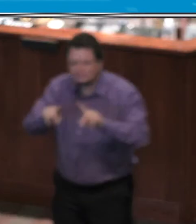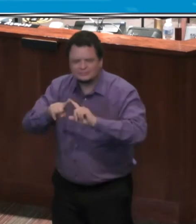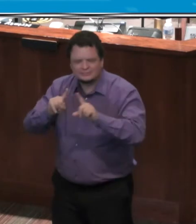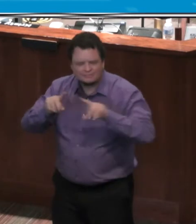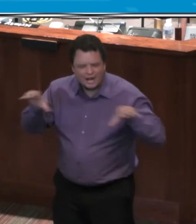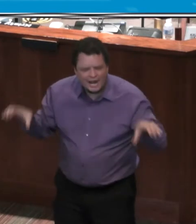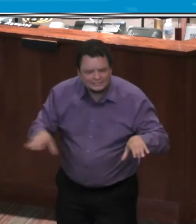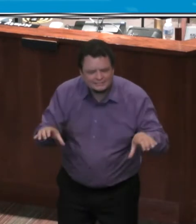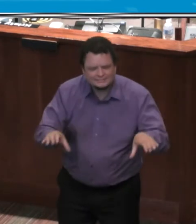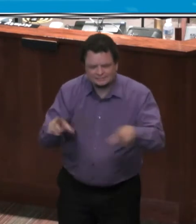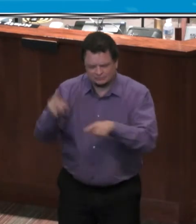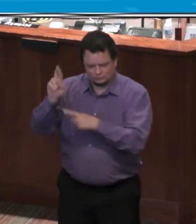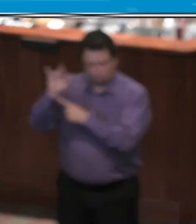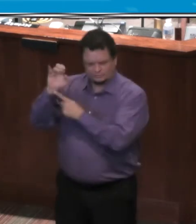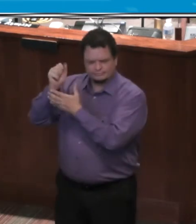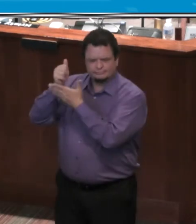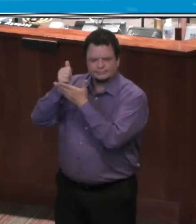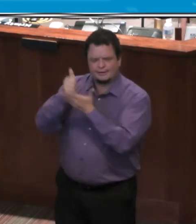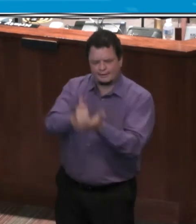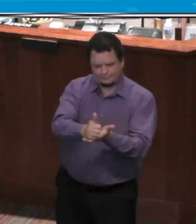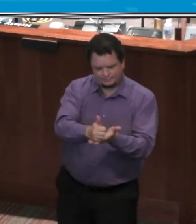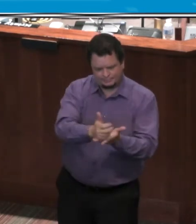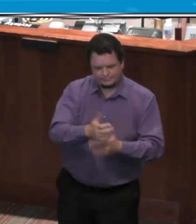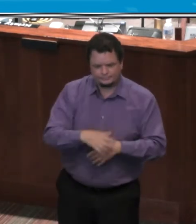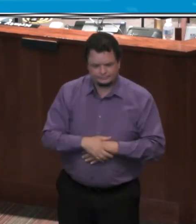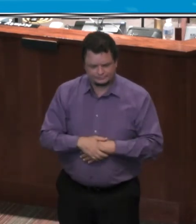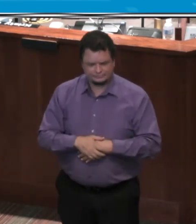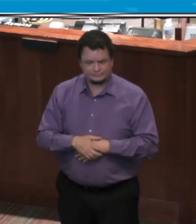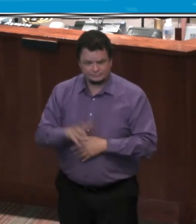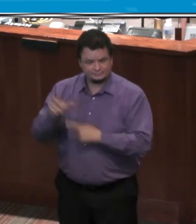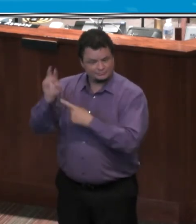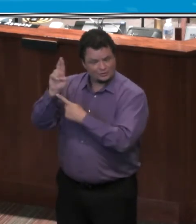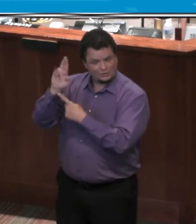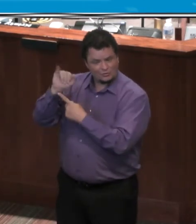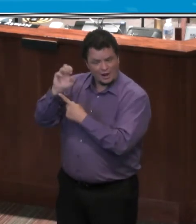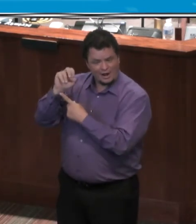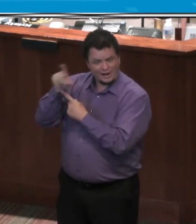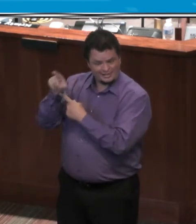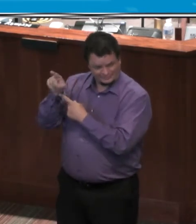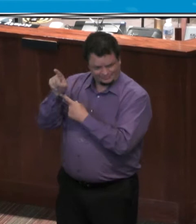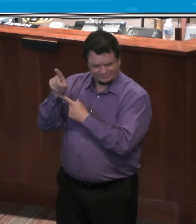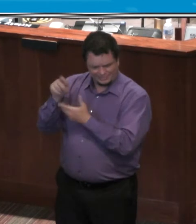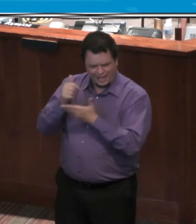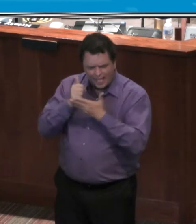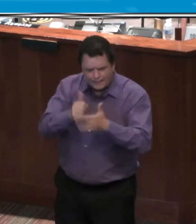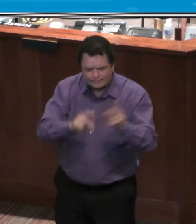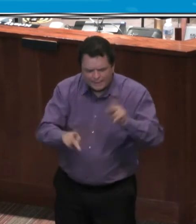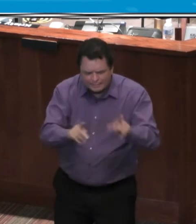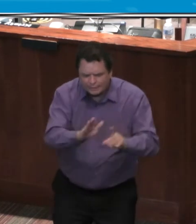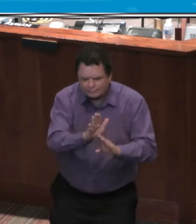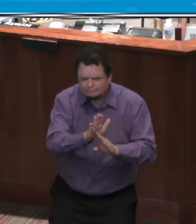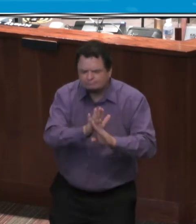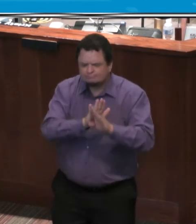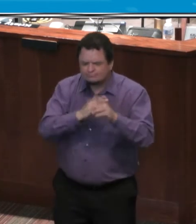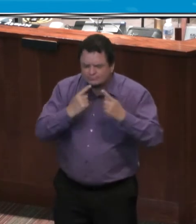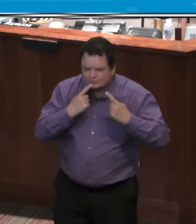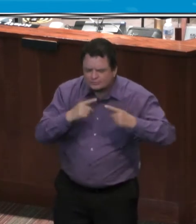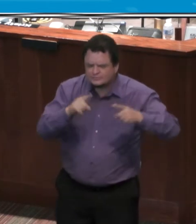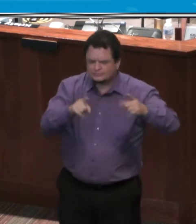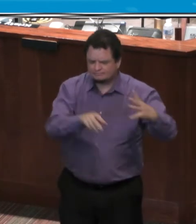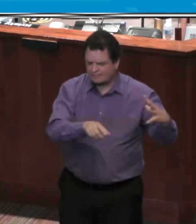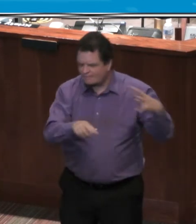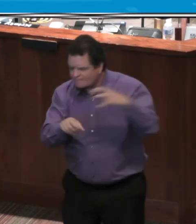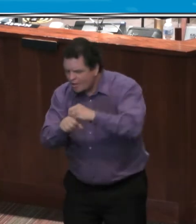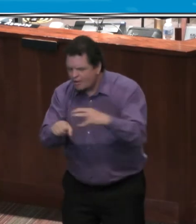and honest connection to the community that would otherwise take extensive time and resources to